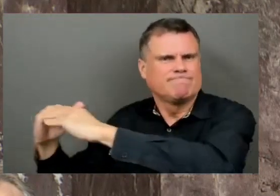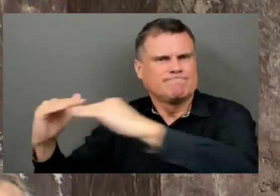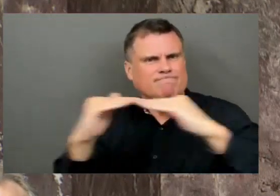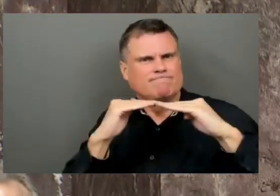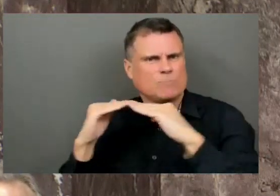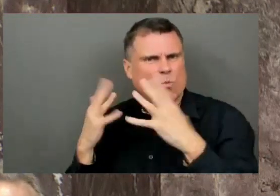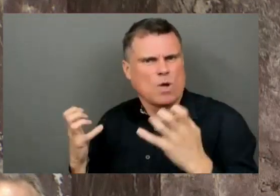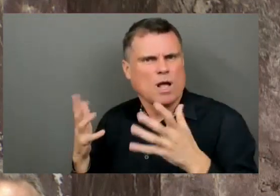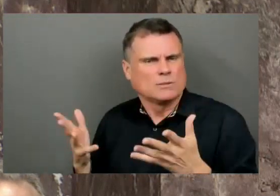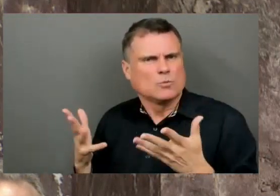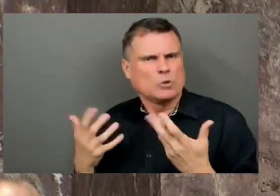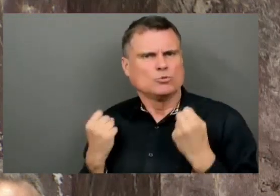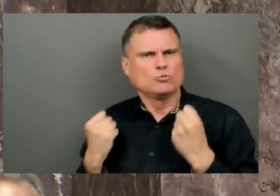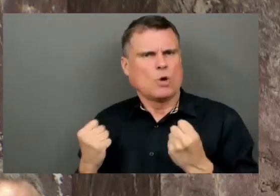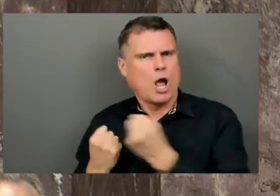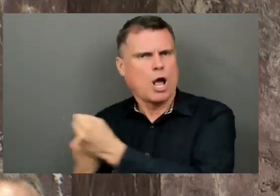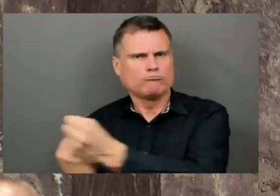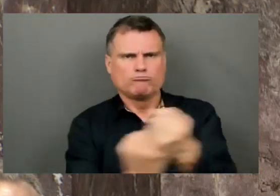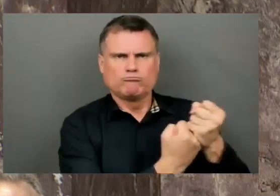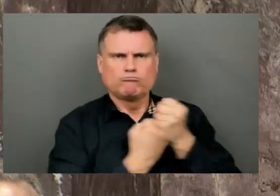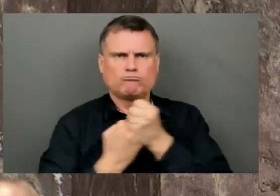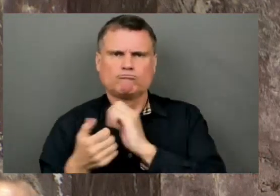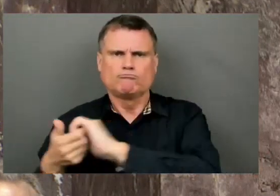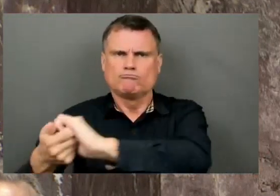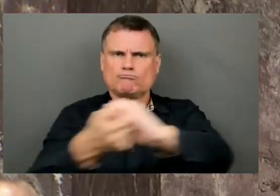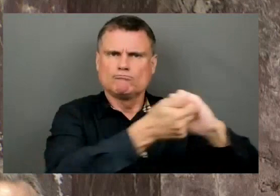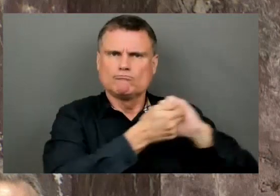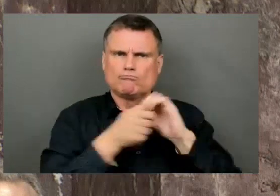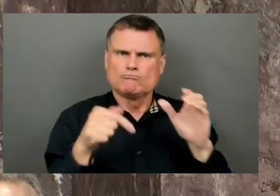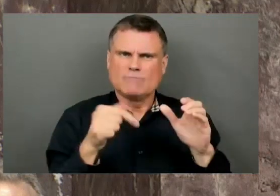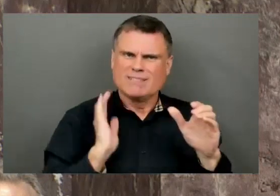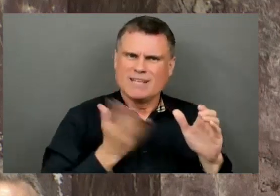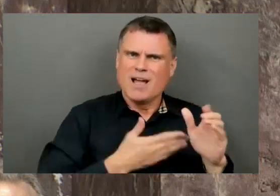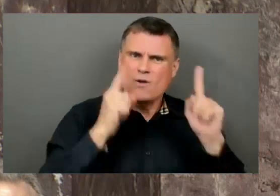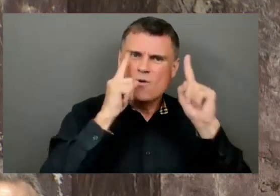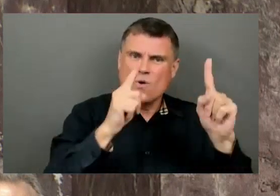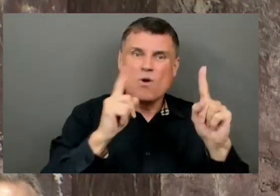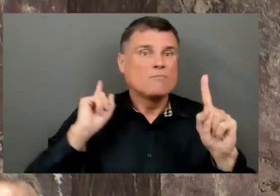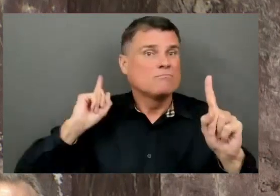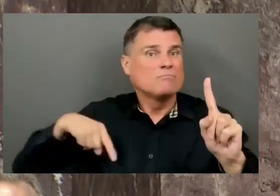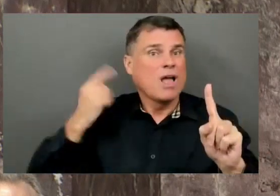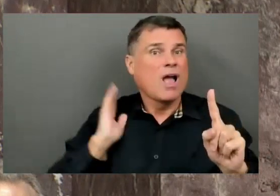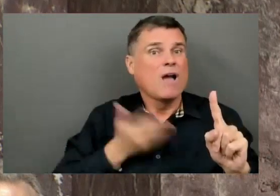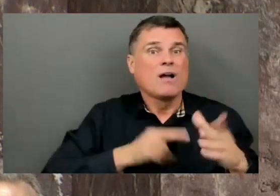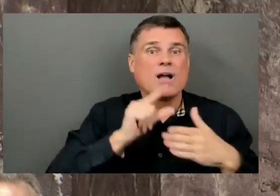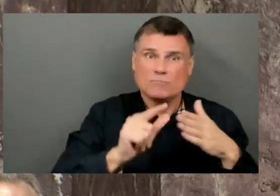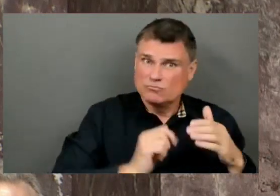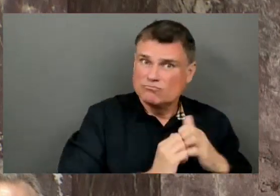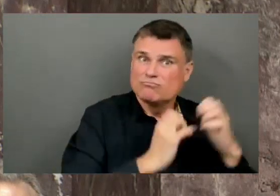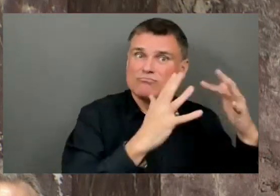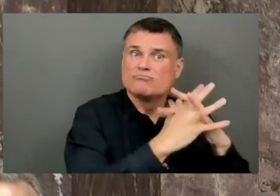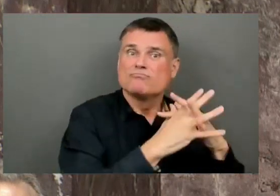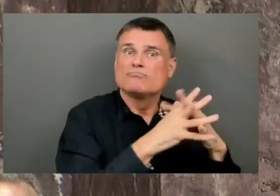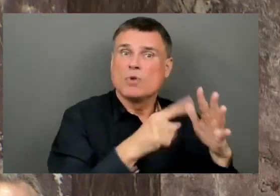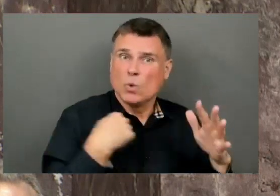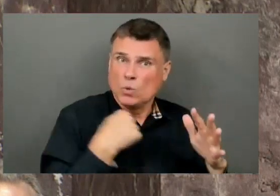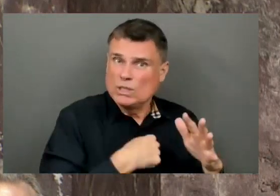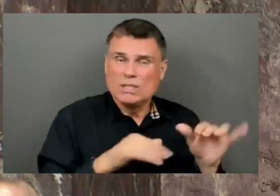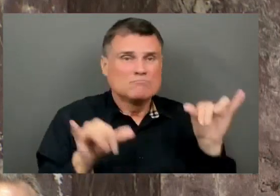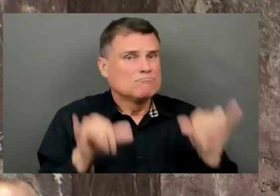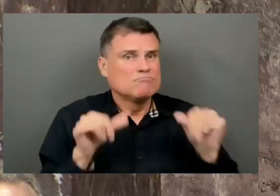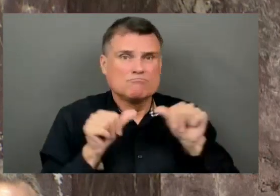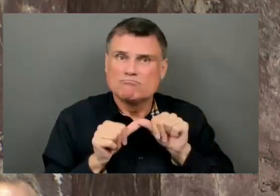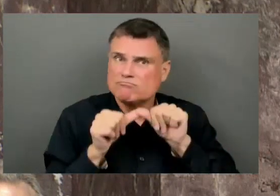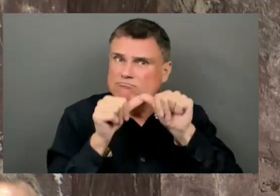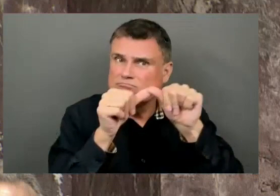And we're continuing to do that. We're going to continue to do that important work. Premier had an excellent meeting with leaders from the Jewish community on Friday. We